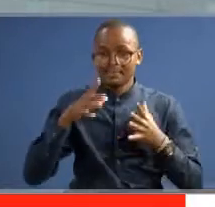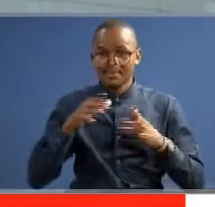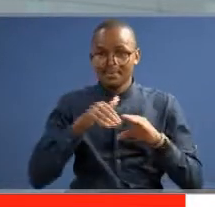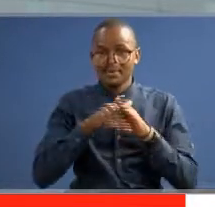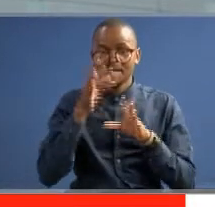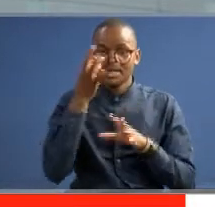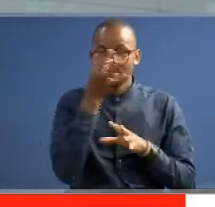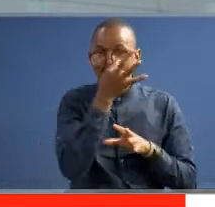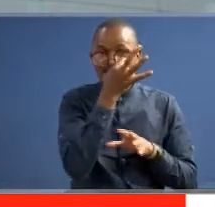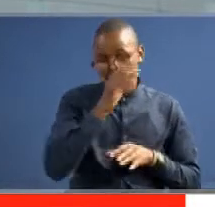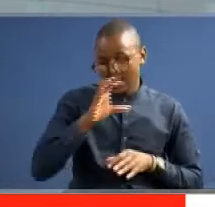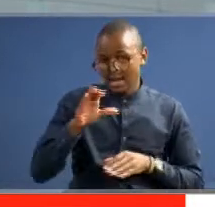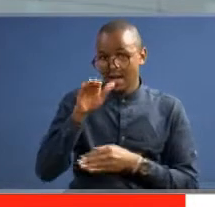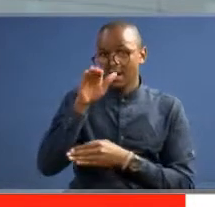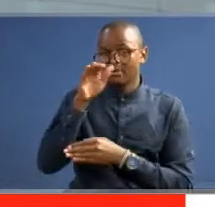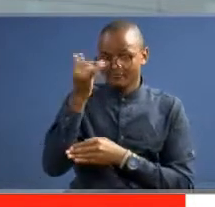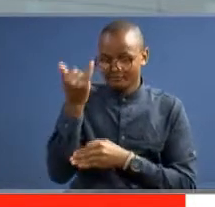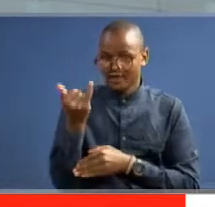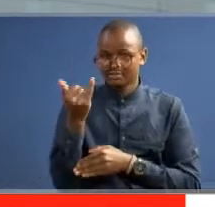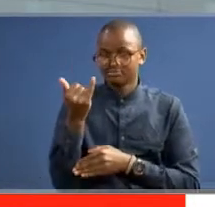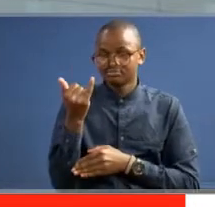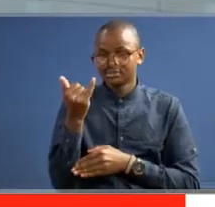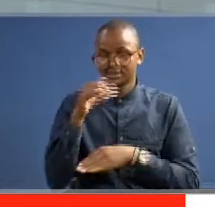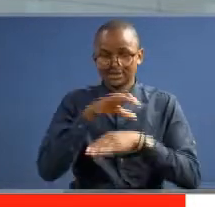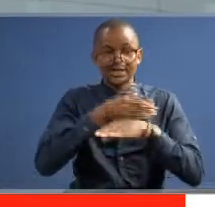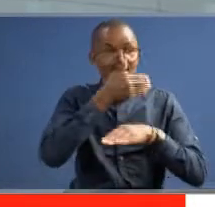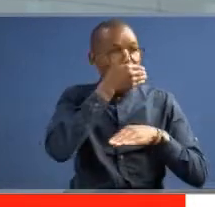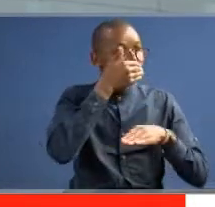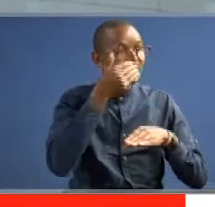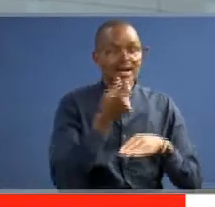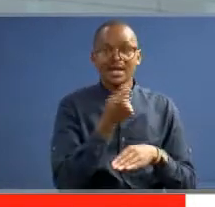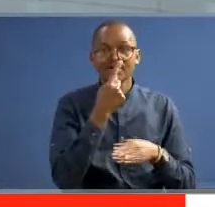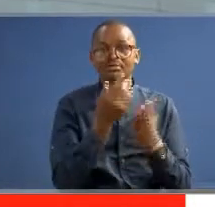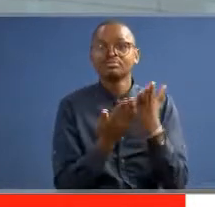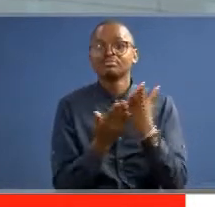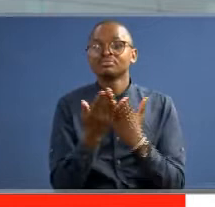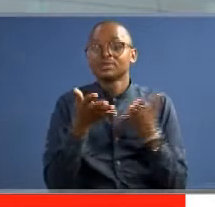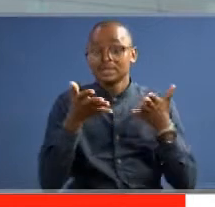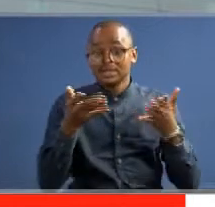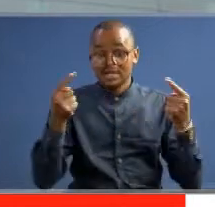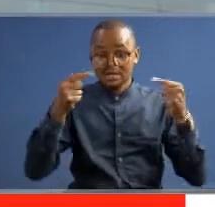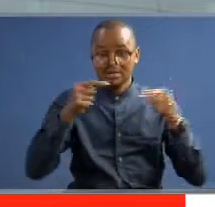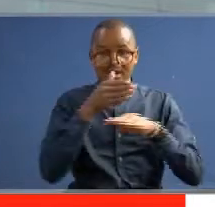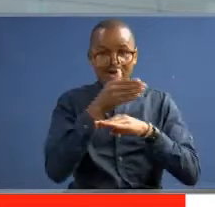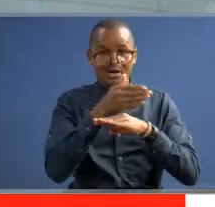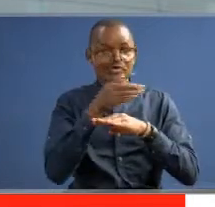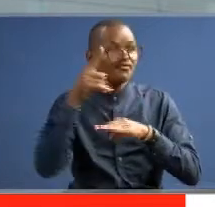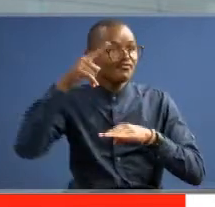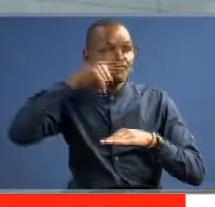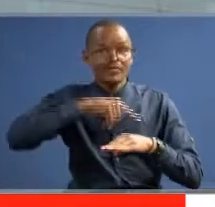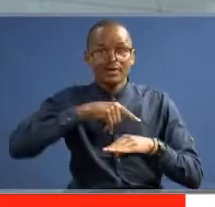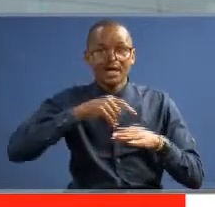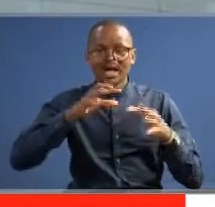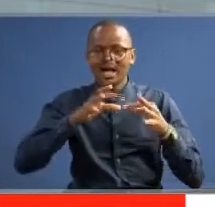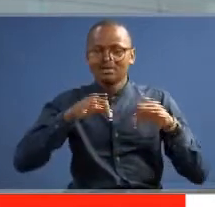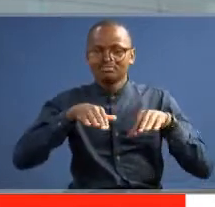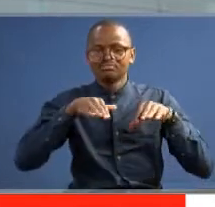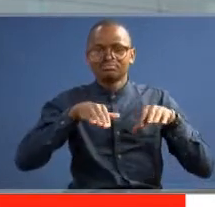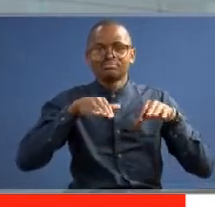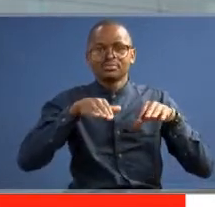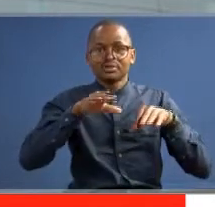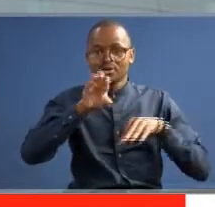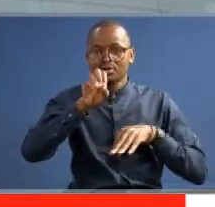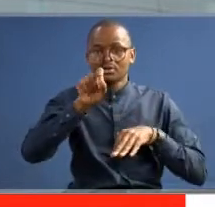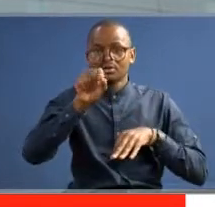residents in Nyeri County are now at the forefront of getting better medical services. This comes after the completion of the long-awaited